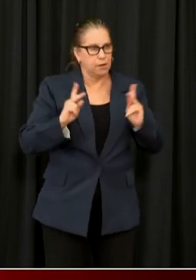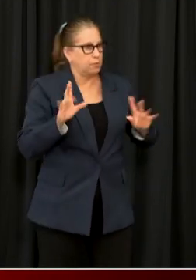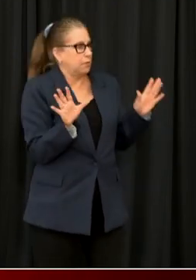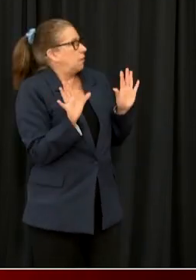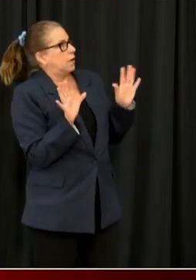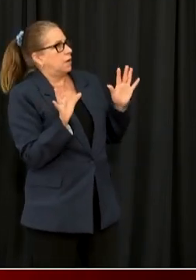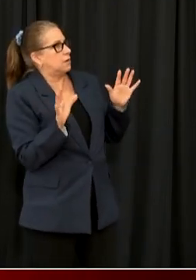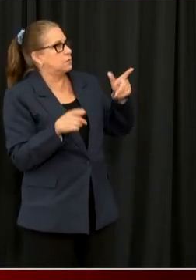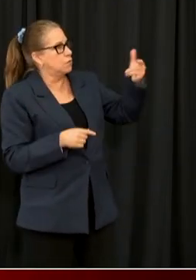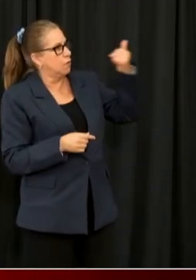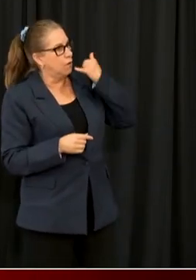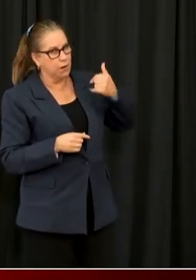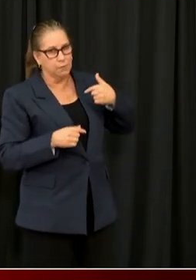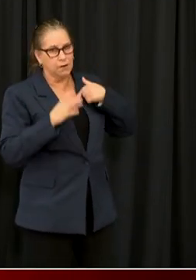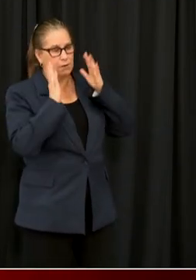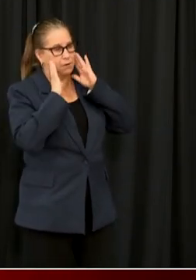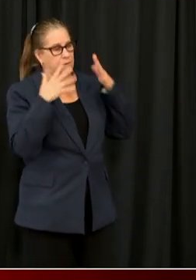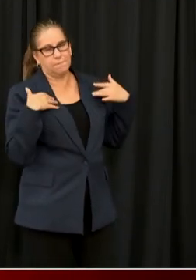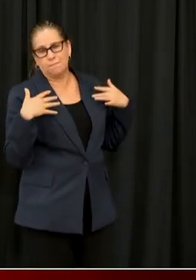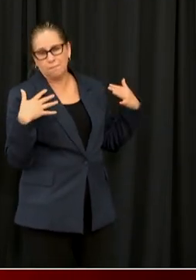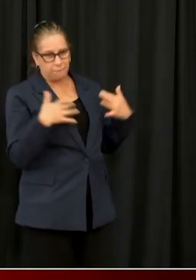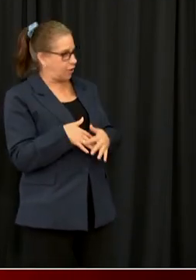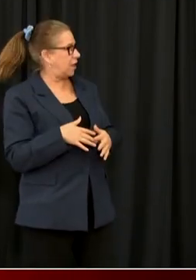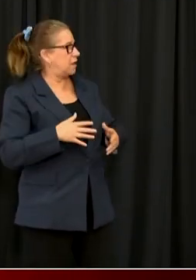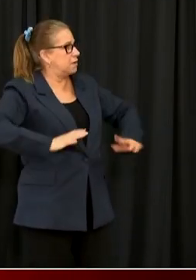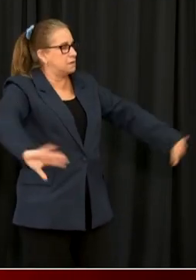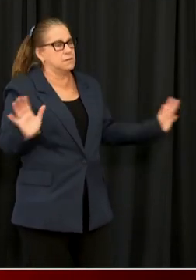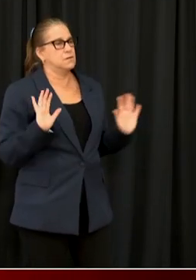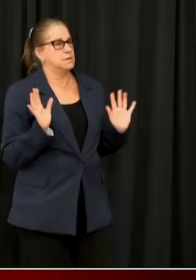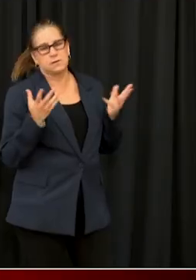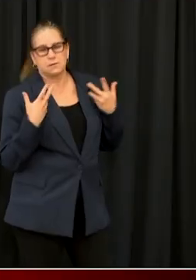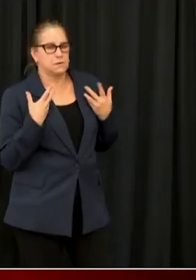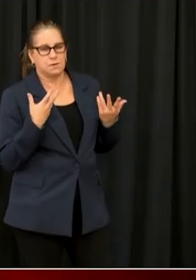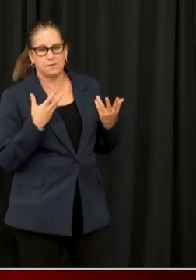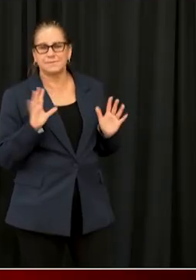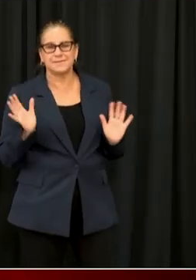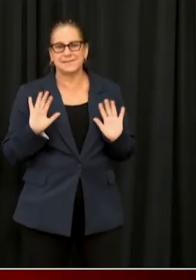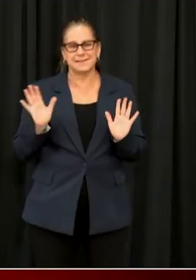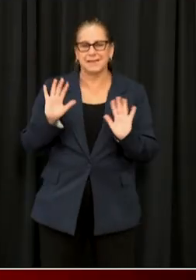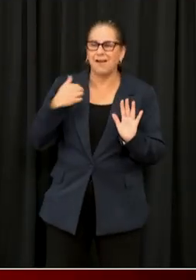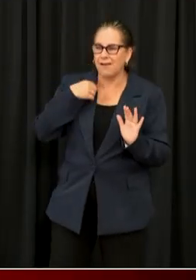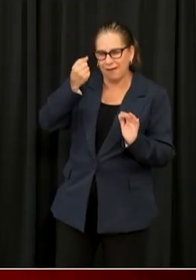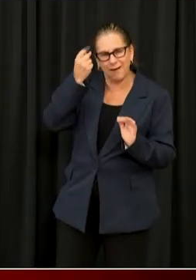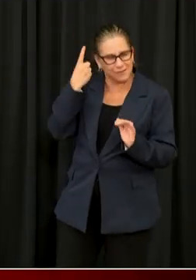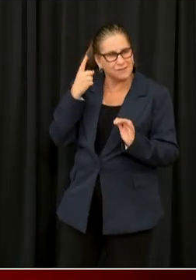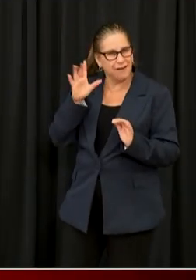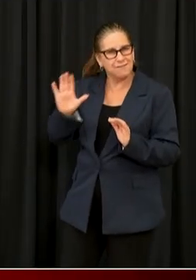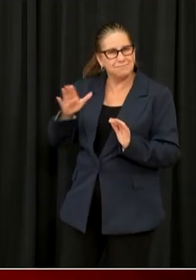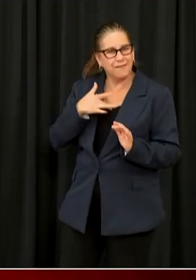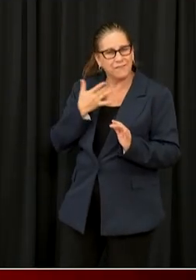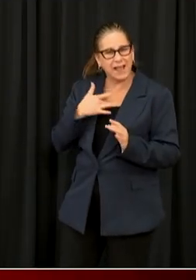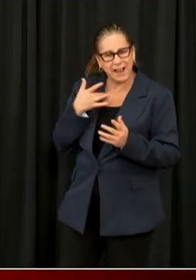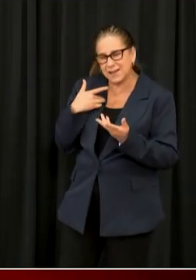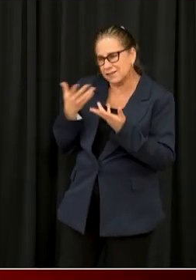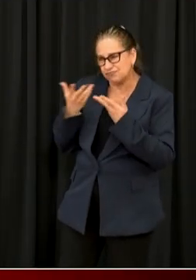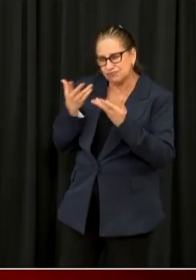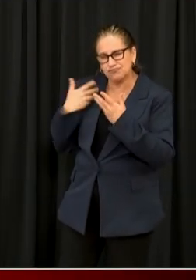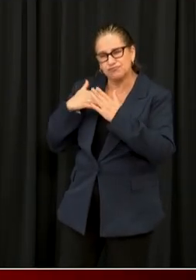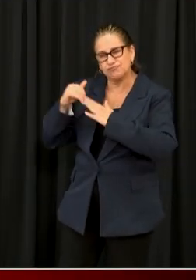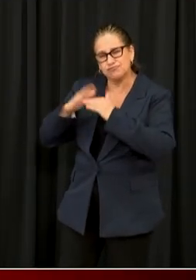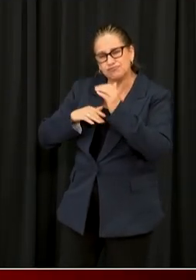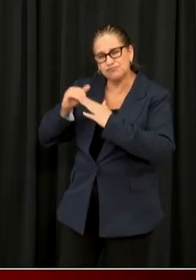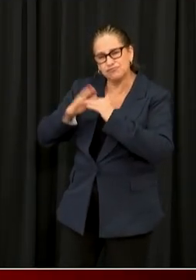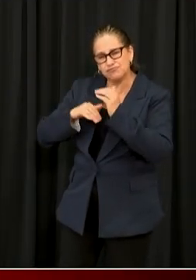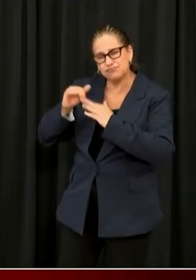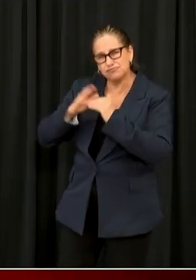the idea that we have to address first the need before we can ask anything of you, but just wanted to encourage people that will